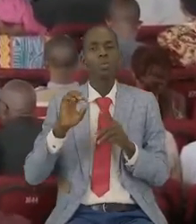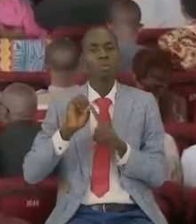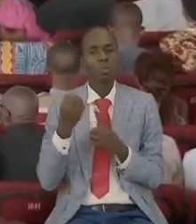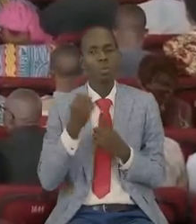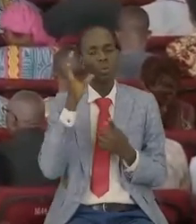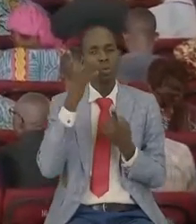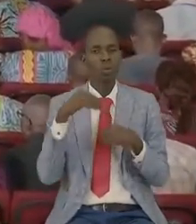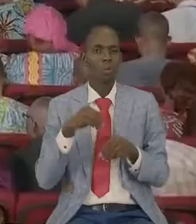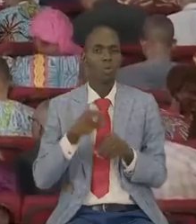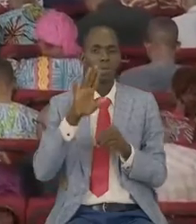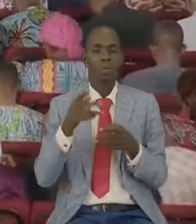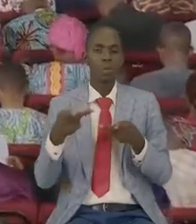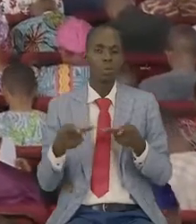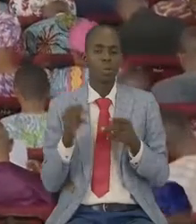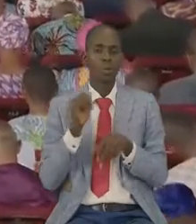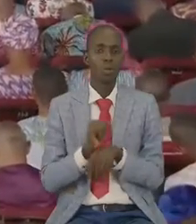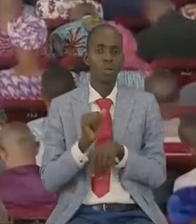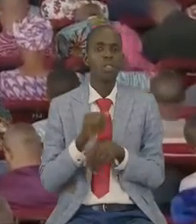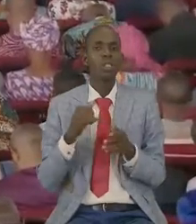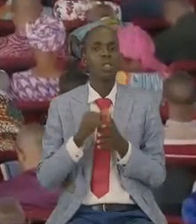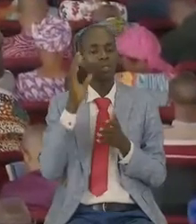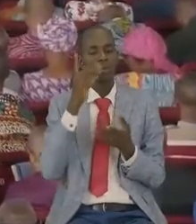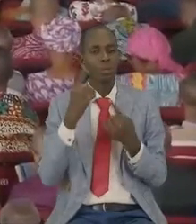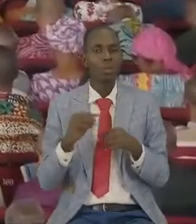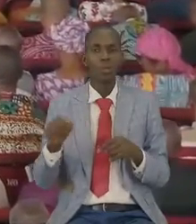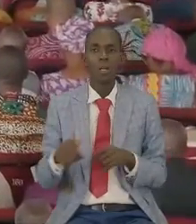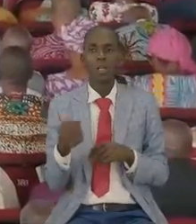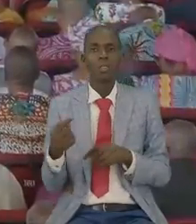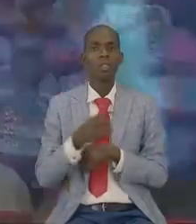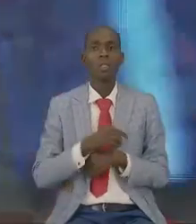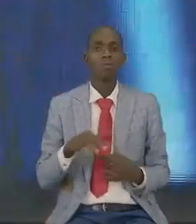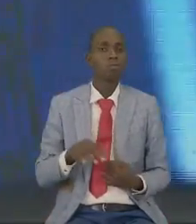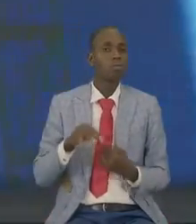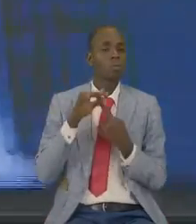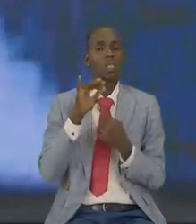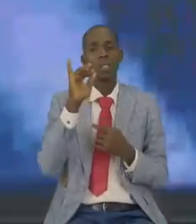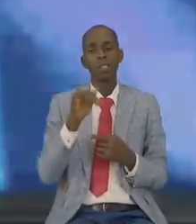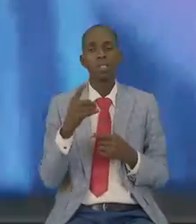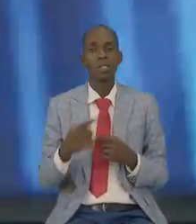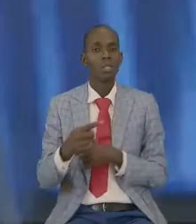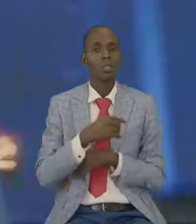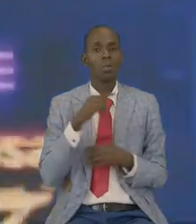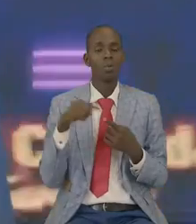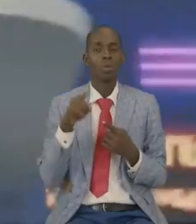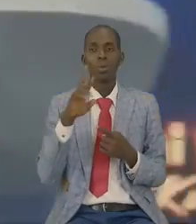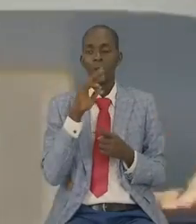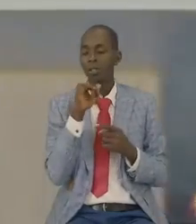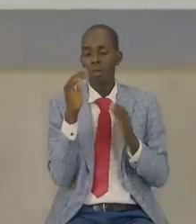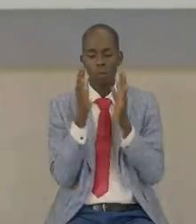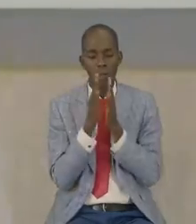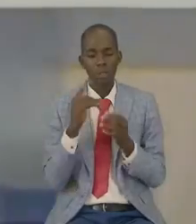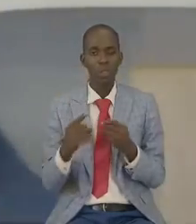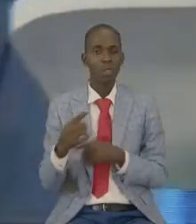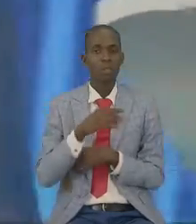office. Situations will come. It will come any day, any day. Especially the days when you are not praying. The days when you